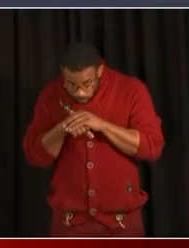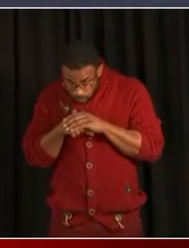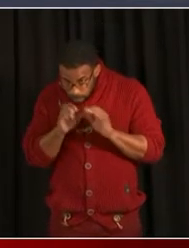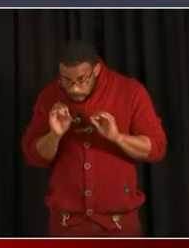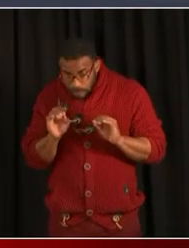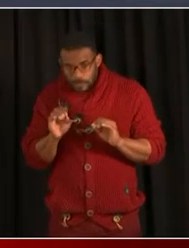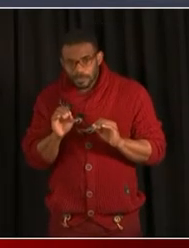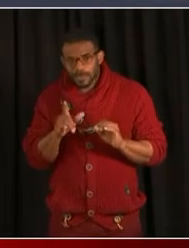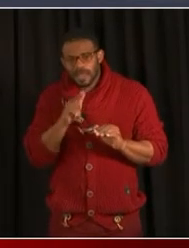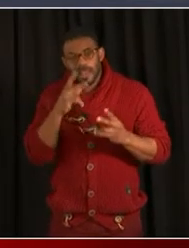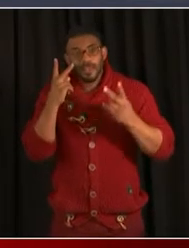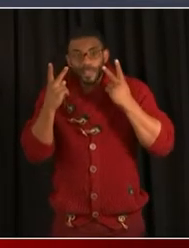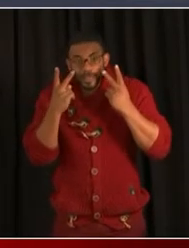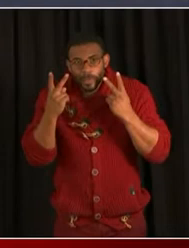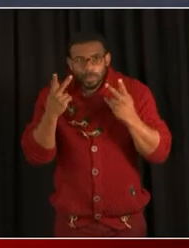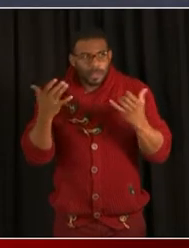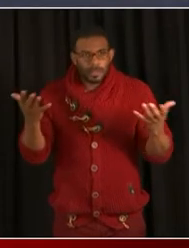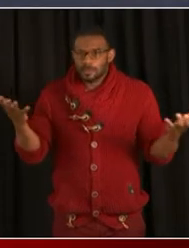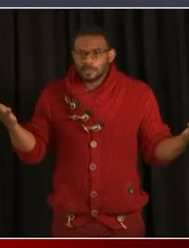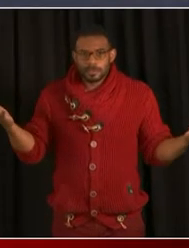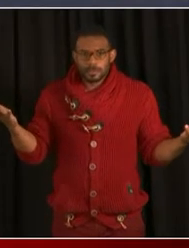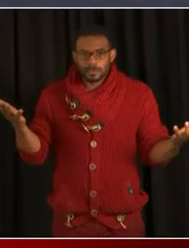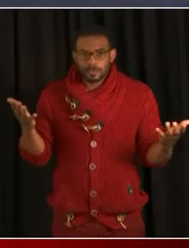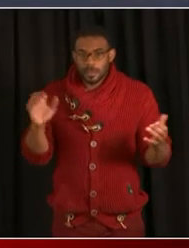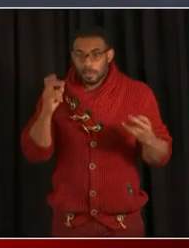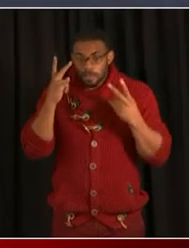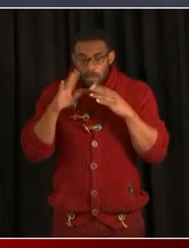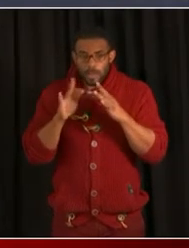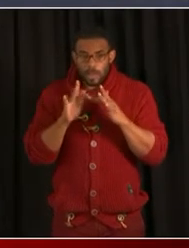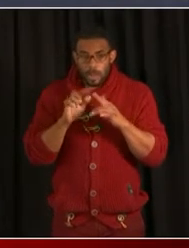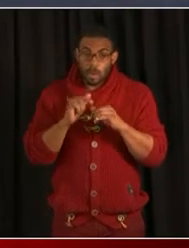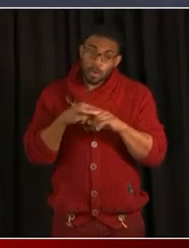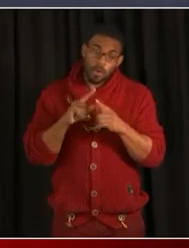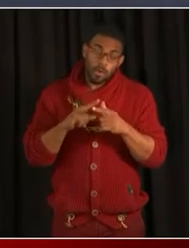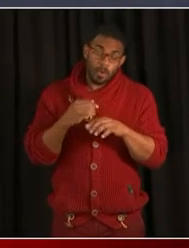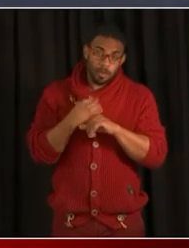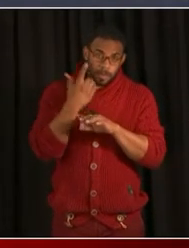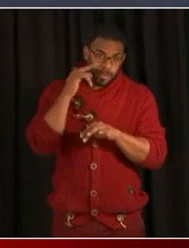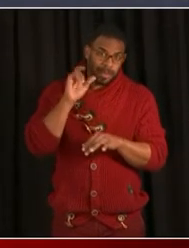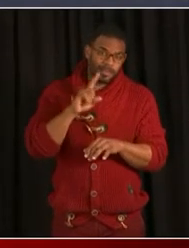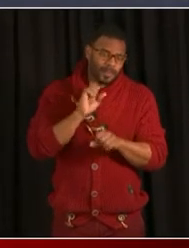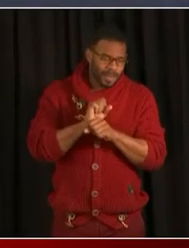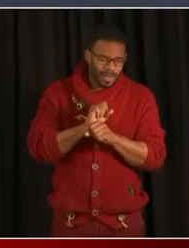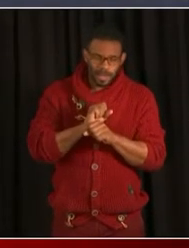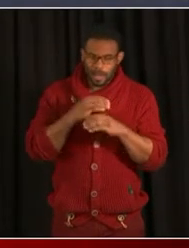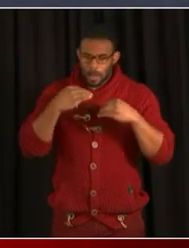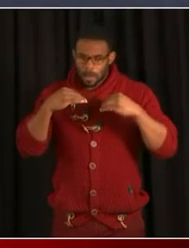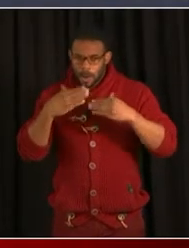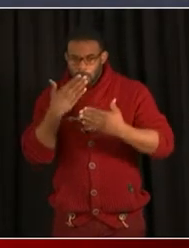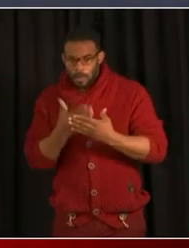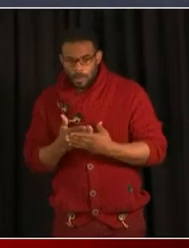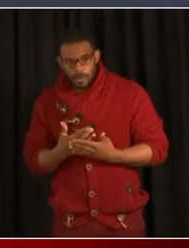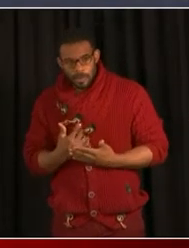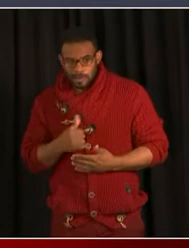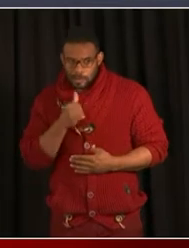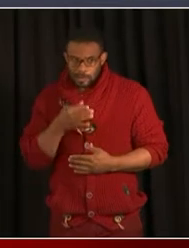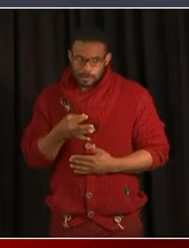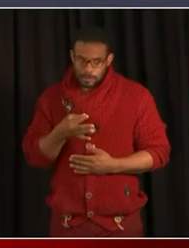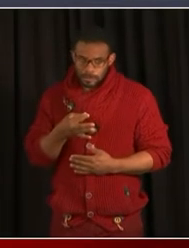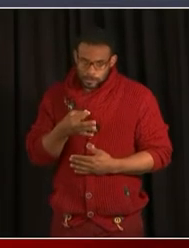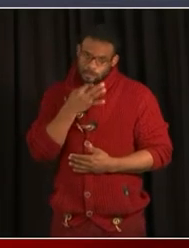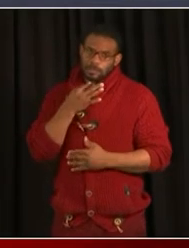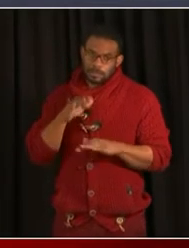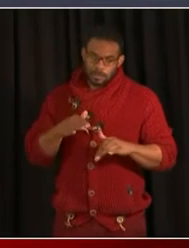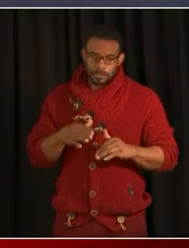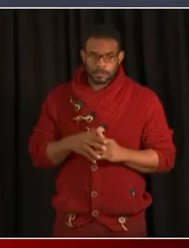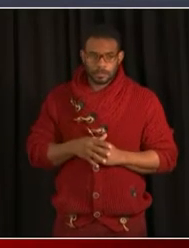do anything, or you're not visible out there on the internet or virtually, because you have to really market that well, which we're not equipped